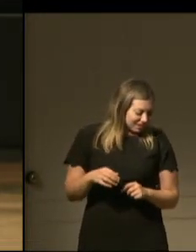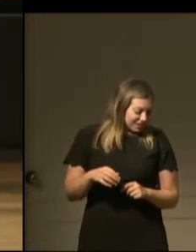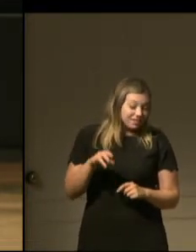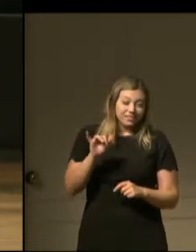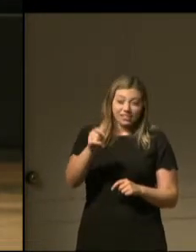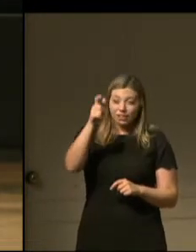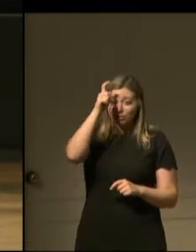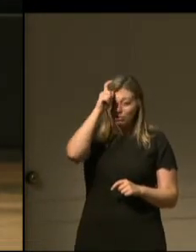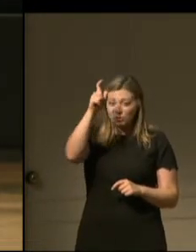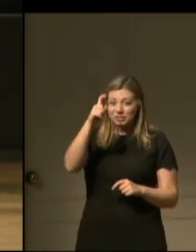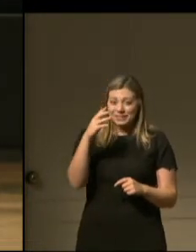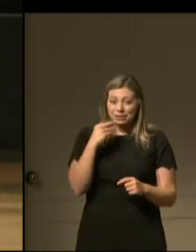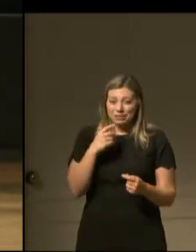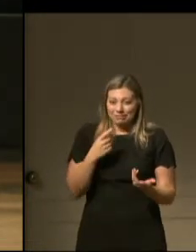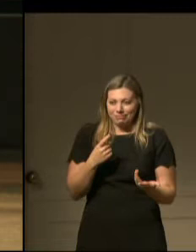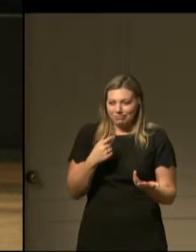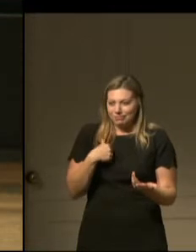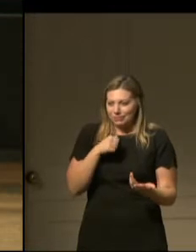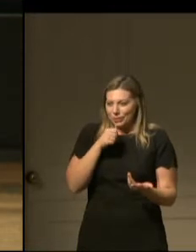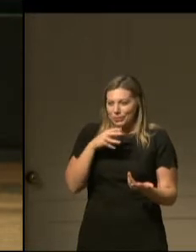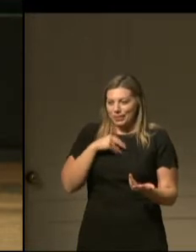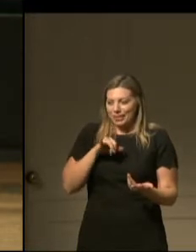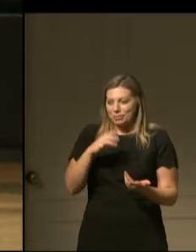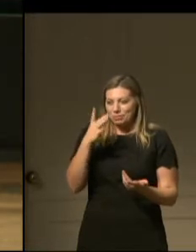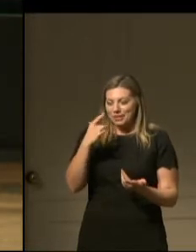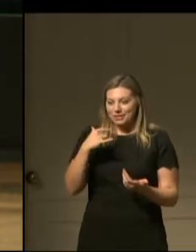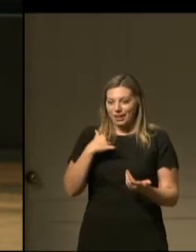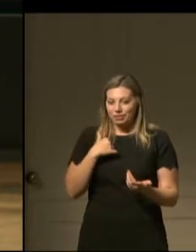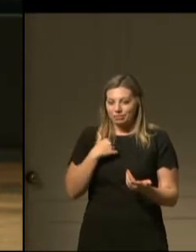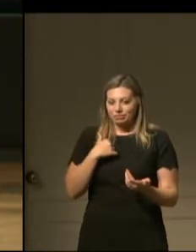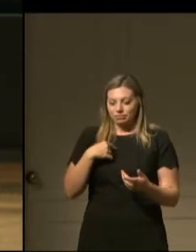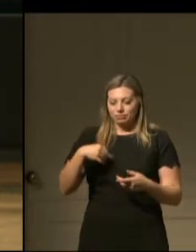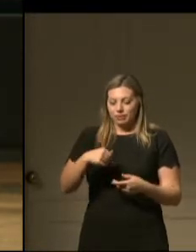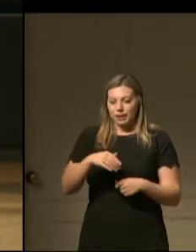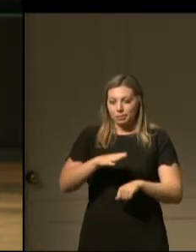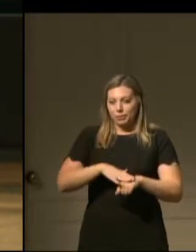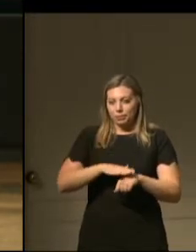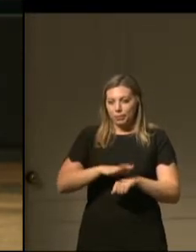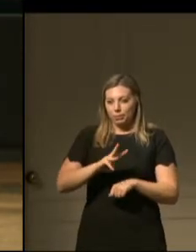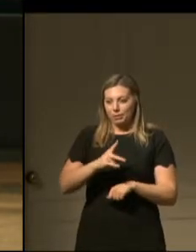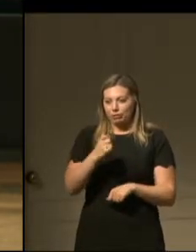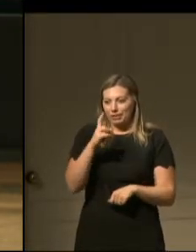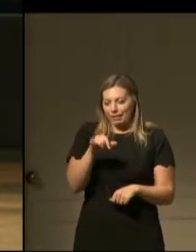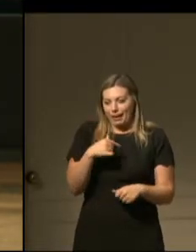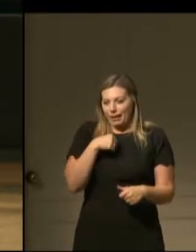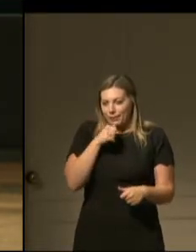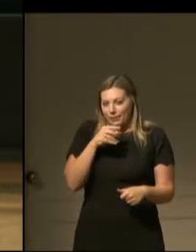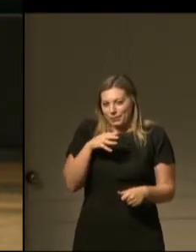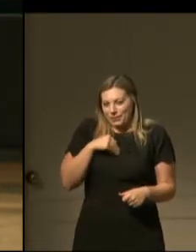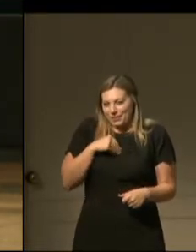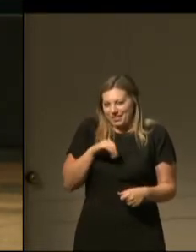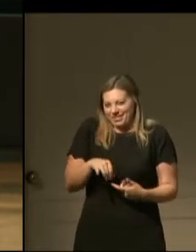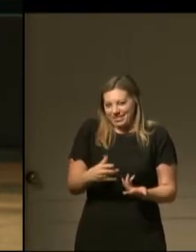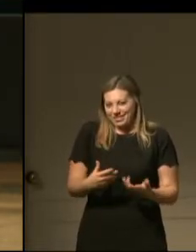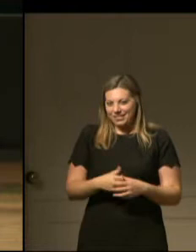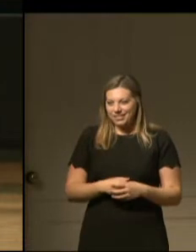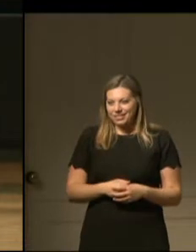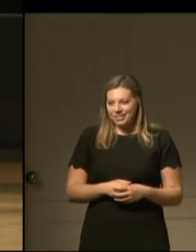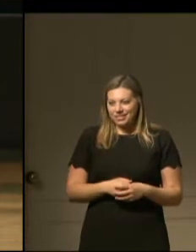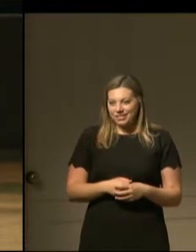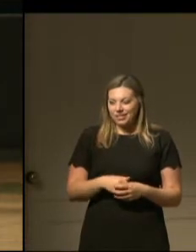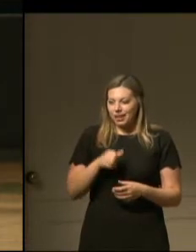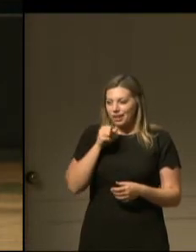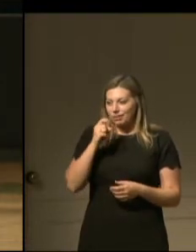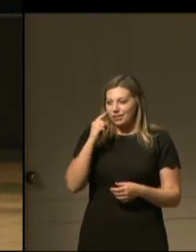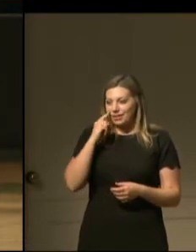that moon experience I showed you, I don't own that because I was paid minimum wage for doing that. I don't own that. And I don't